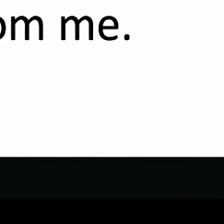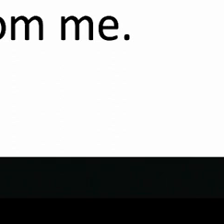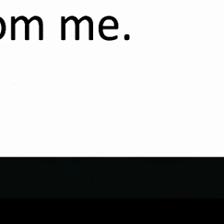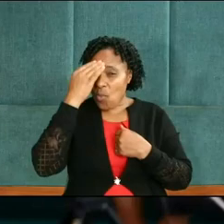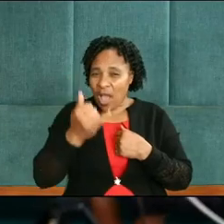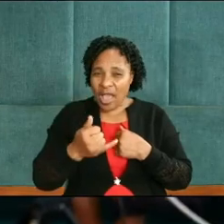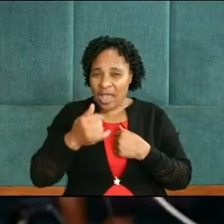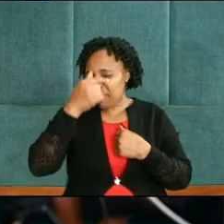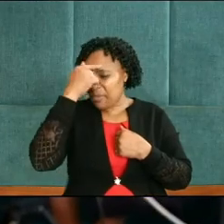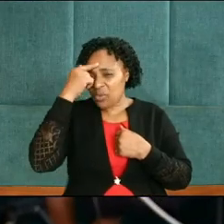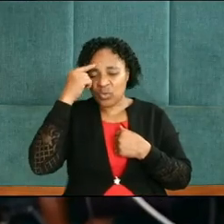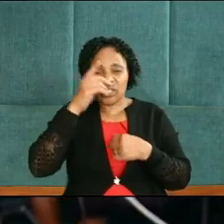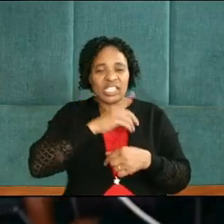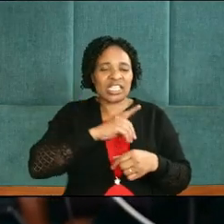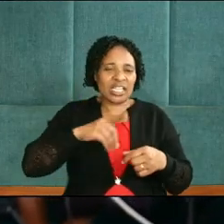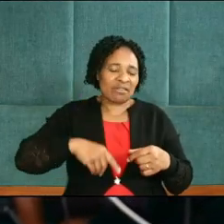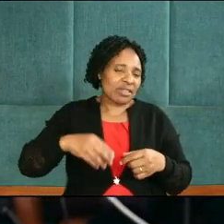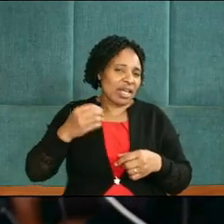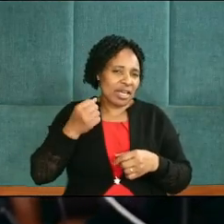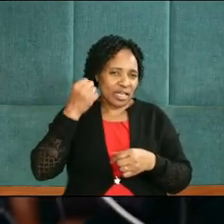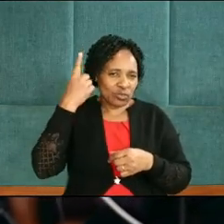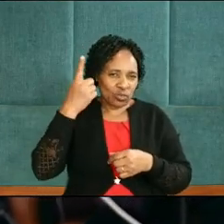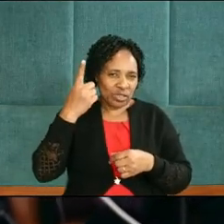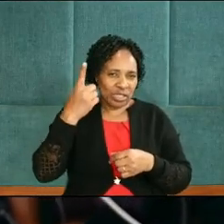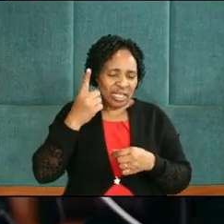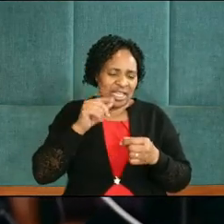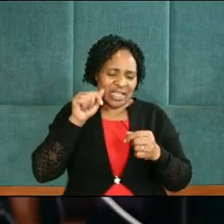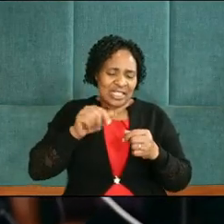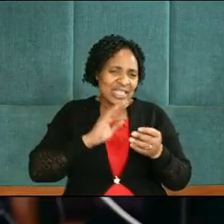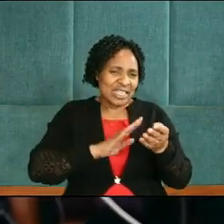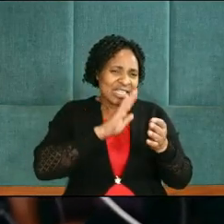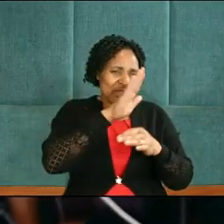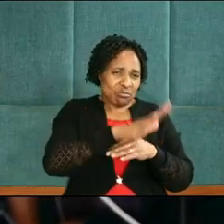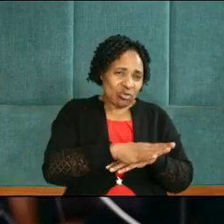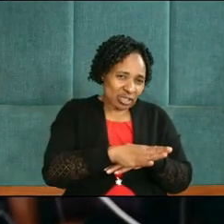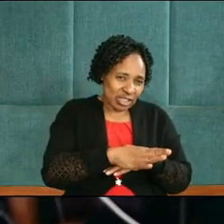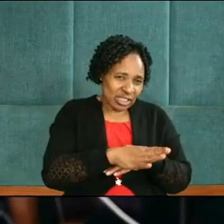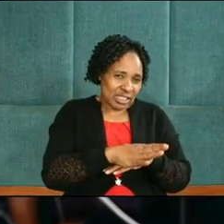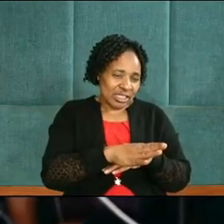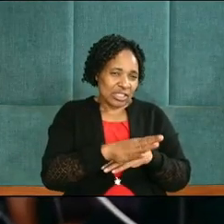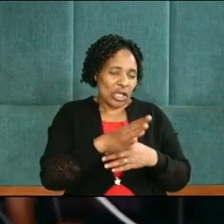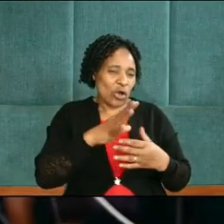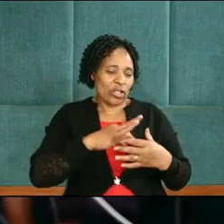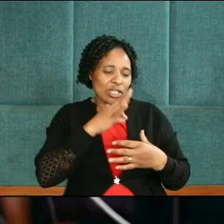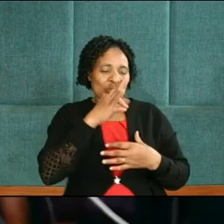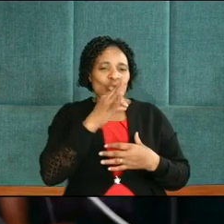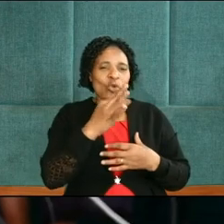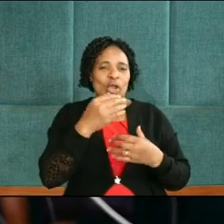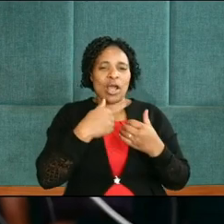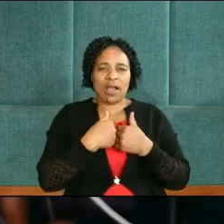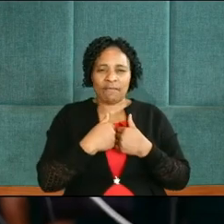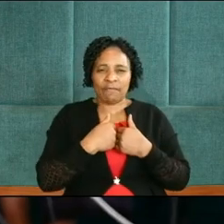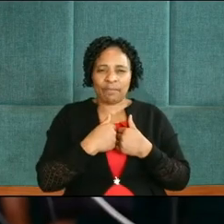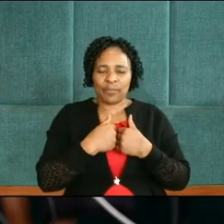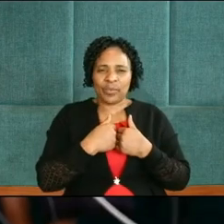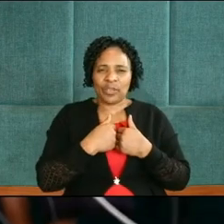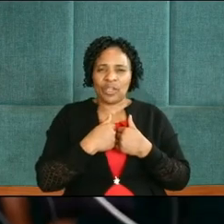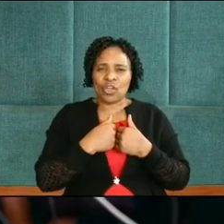Because David understood that's the deposit on his soul. Say, God, I know I mess